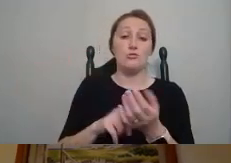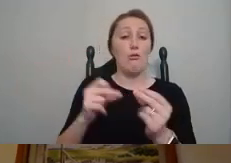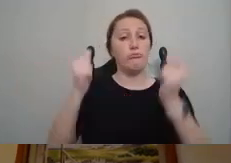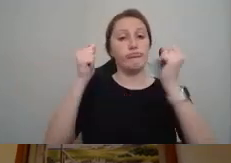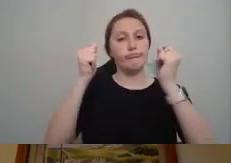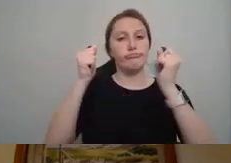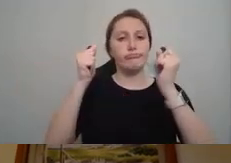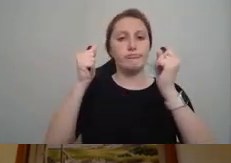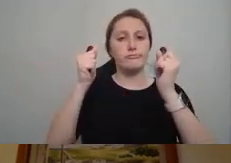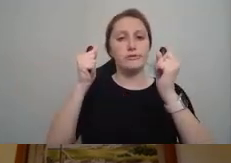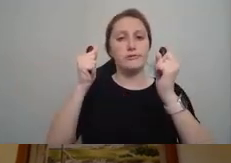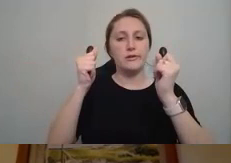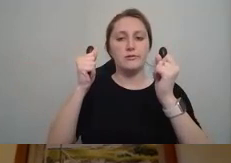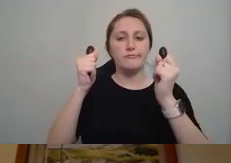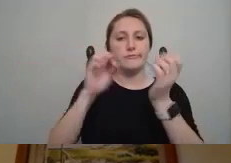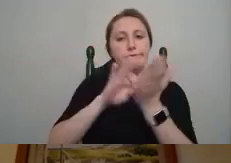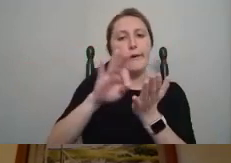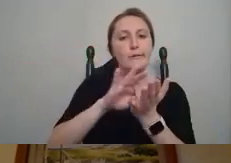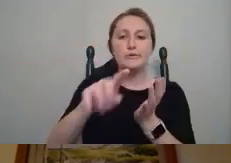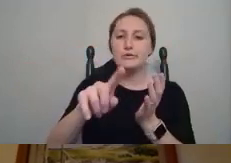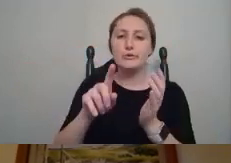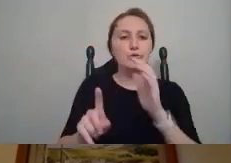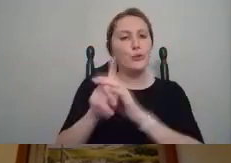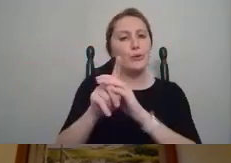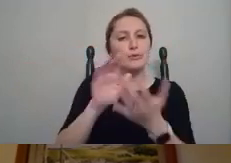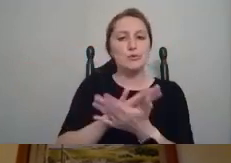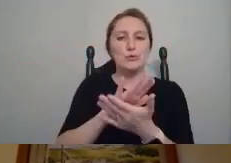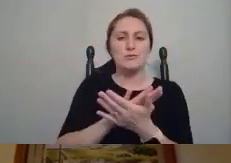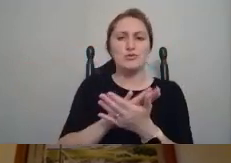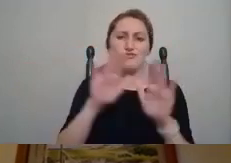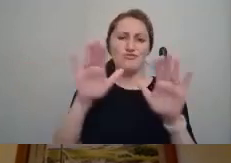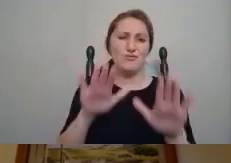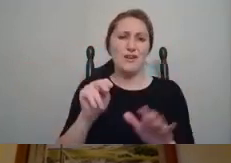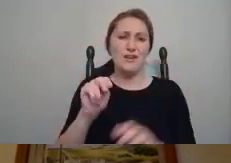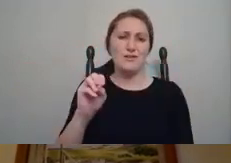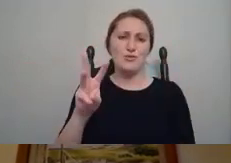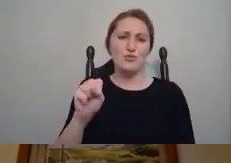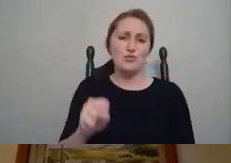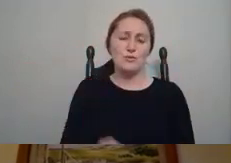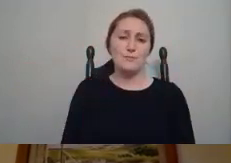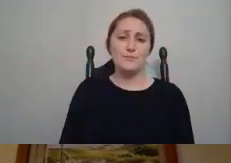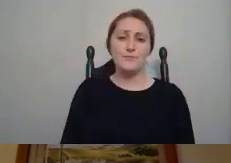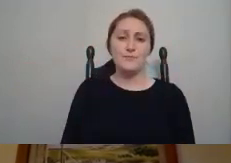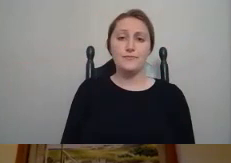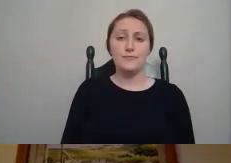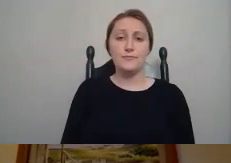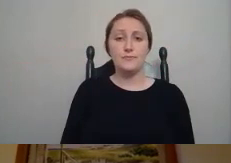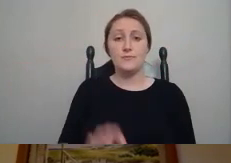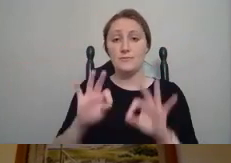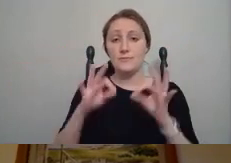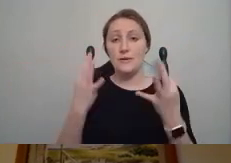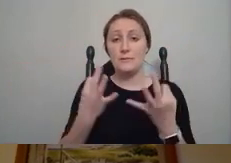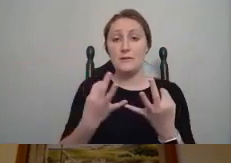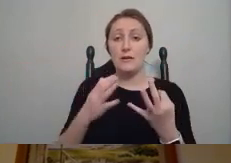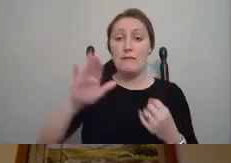were in school, which I think is great news because families can also say, hey, I didn't get a